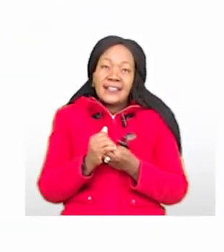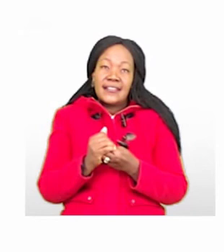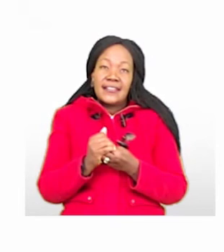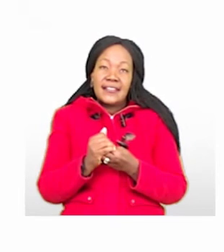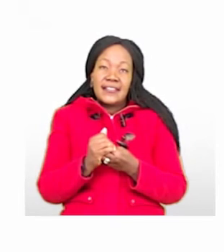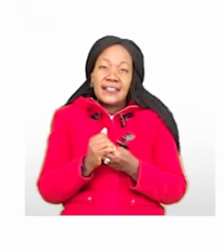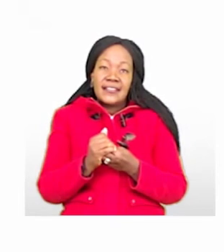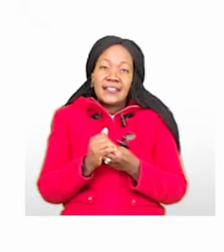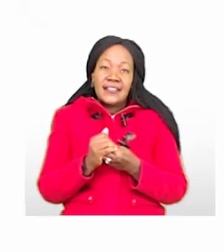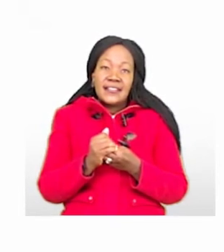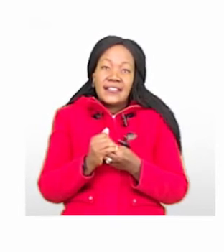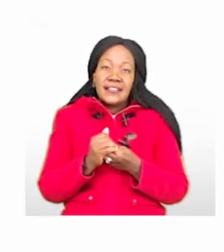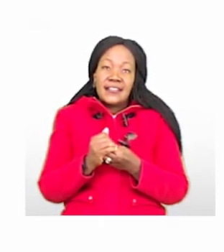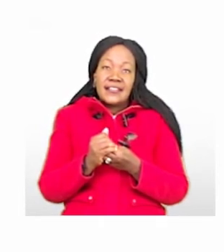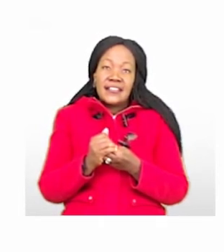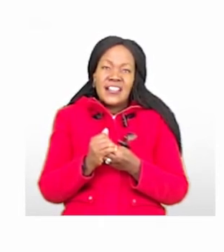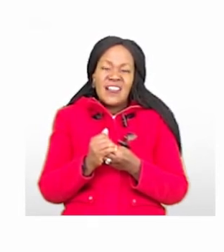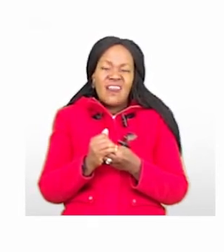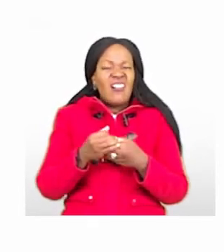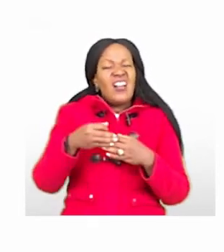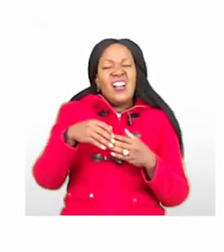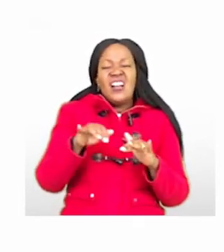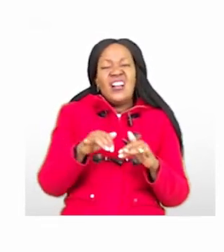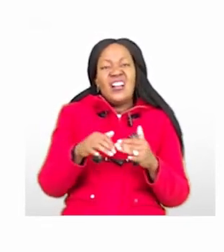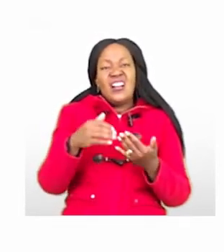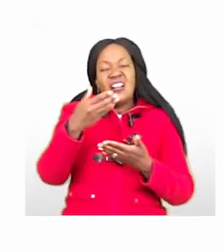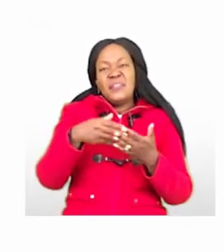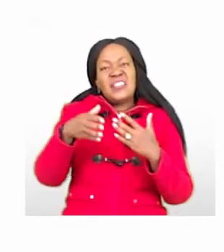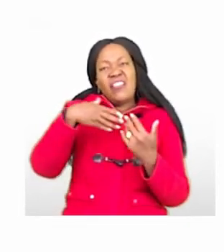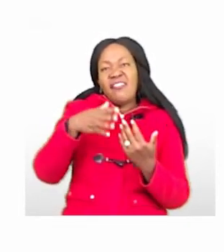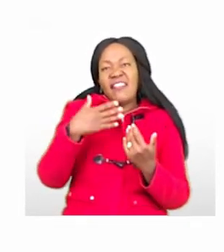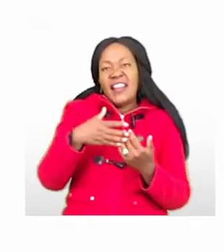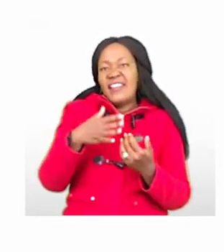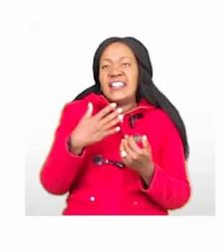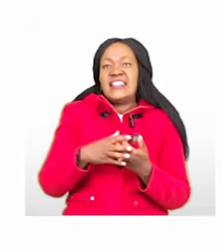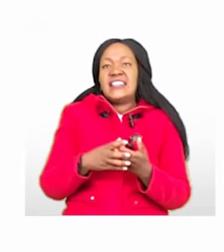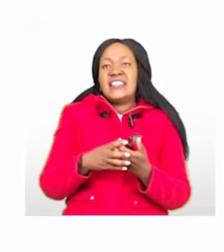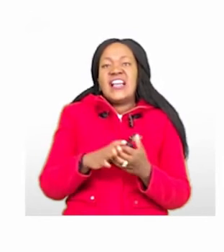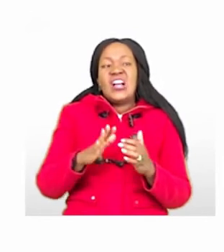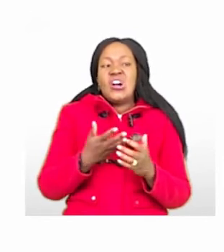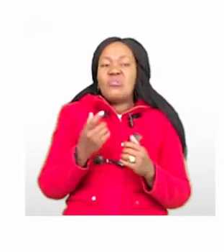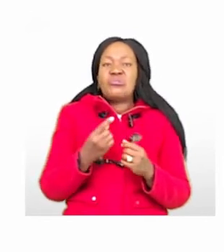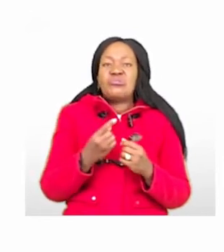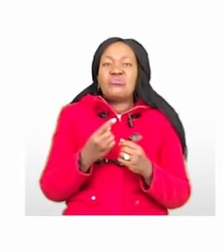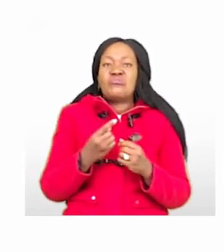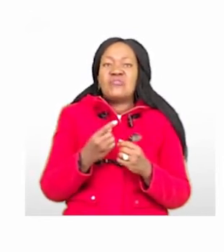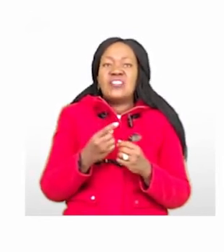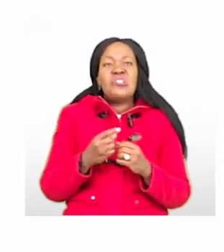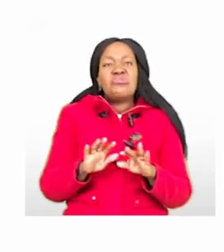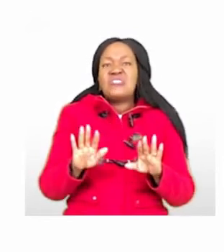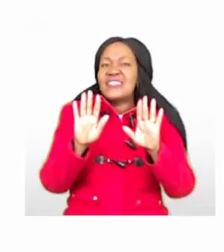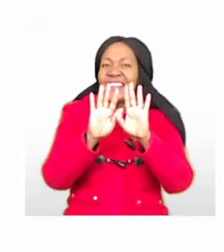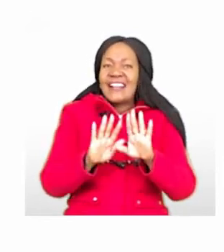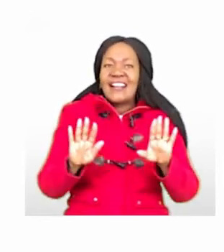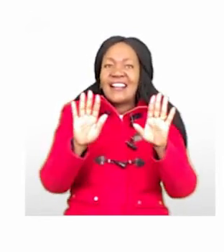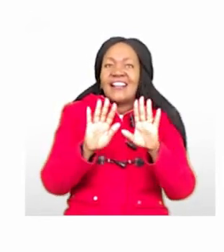Page 6 is an easy and relaxing activity that I would like you to do. It says, color in